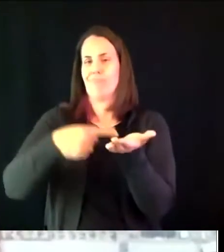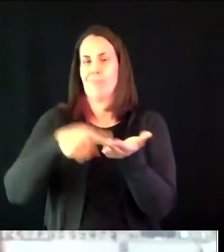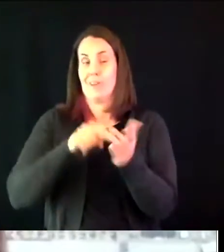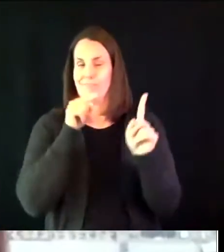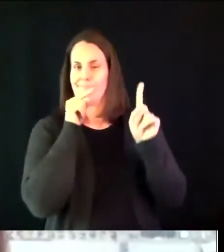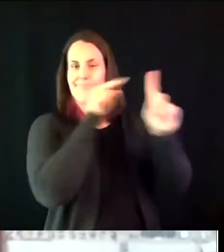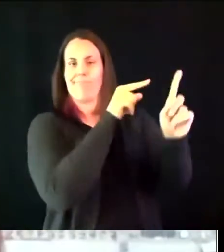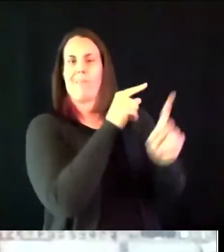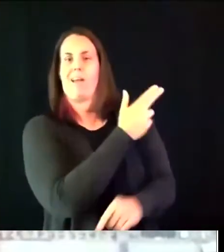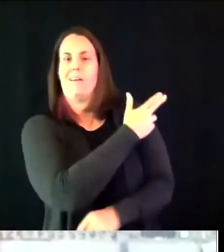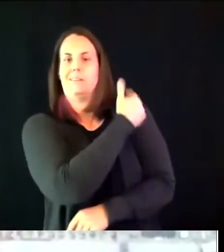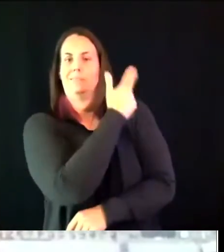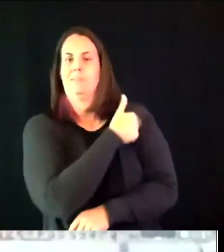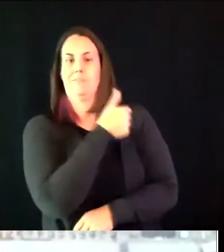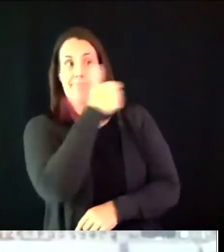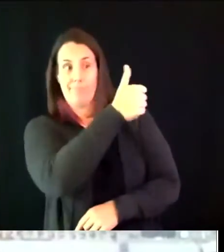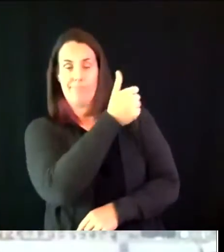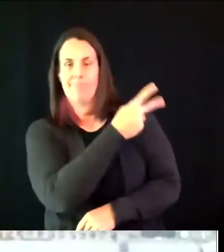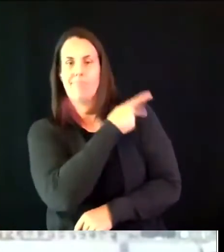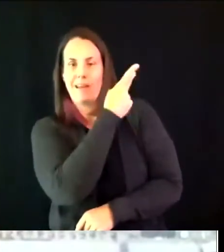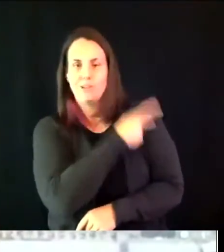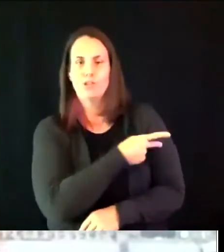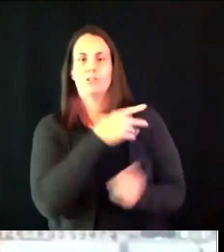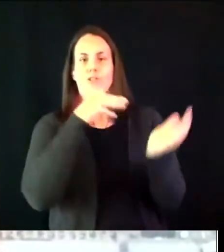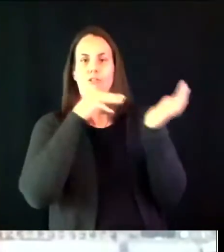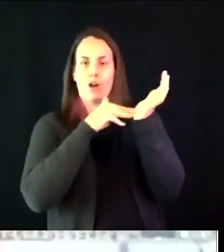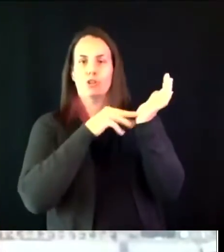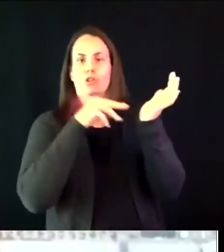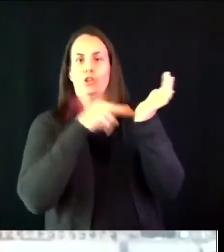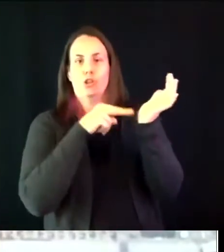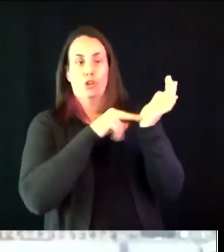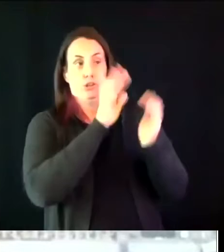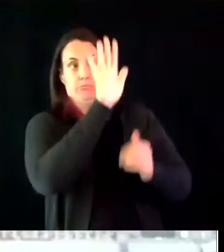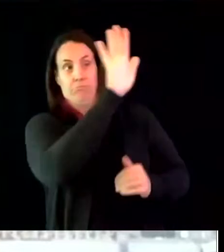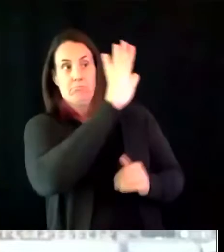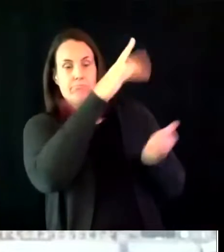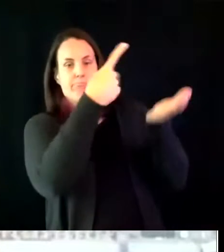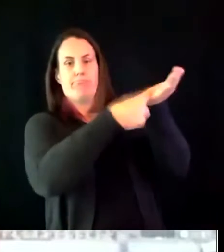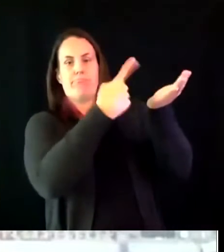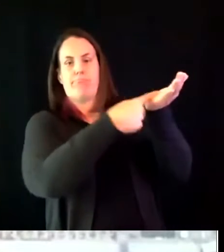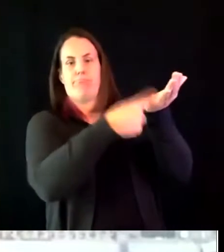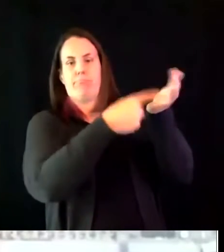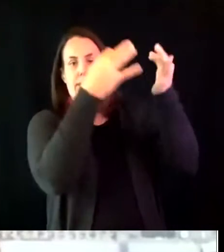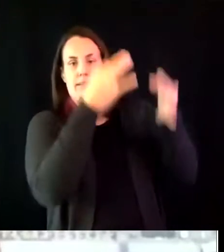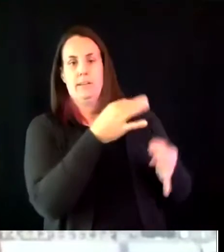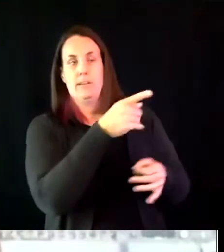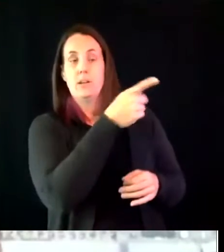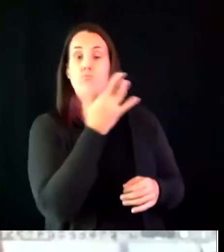beds were available in a sister hospital someplace in the state. You are absolutely correct.